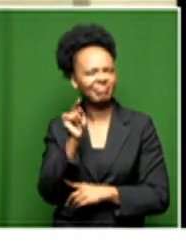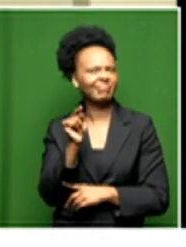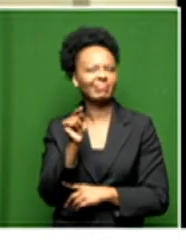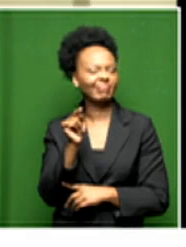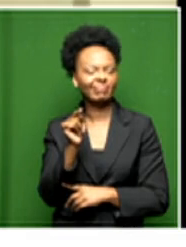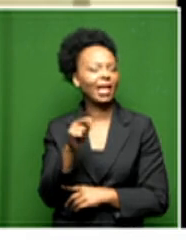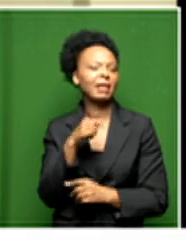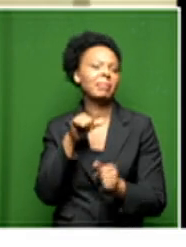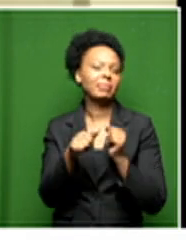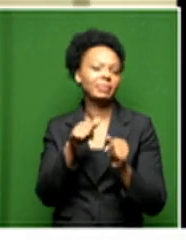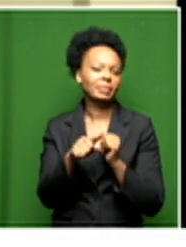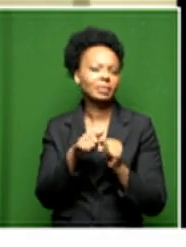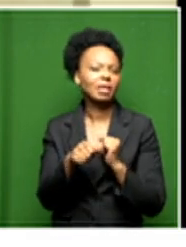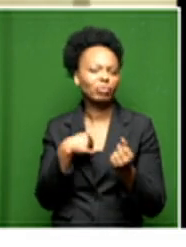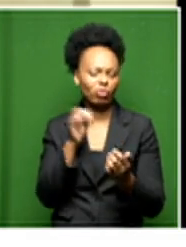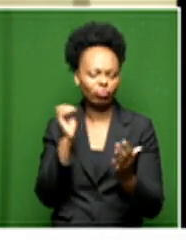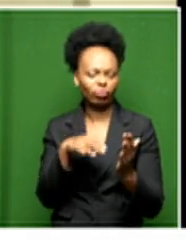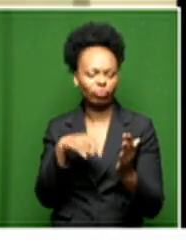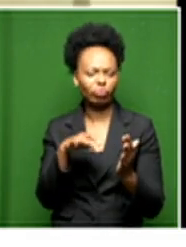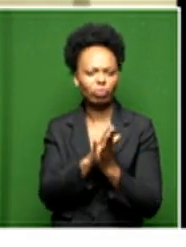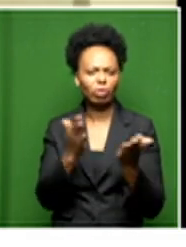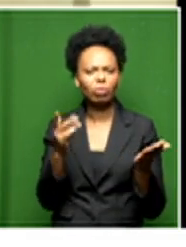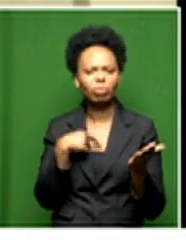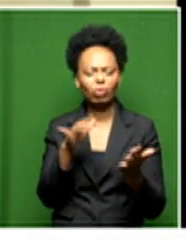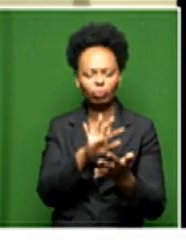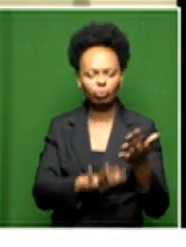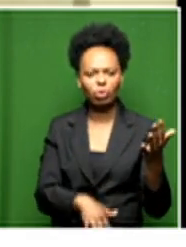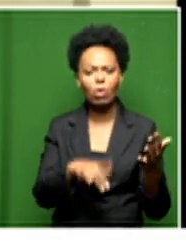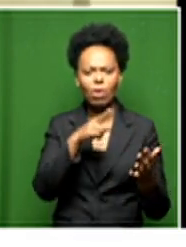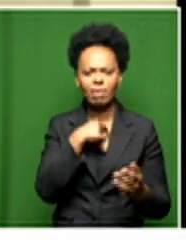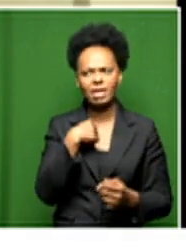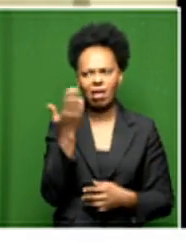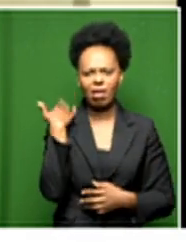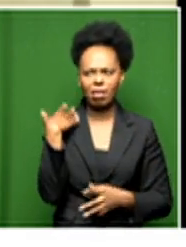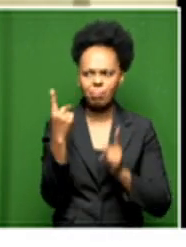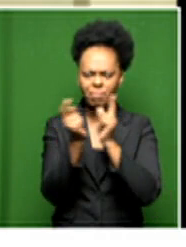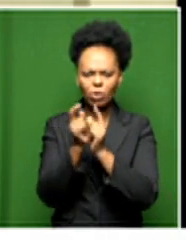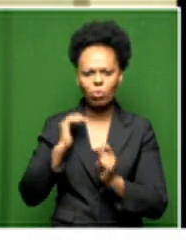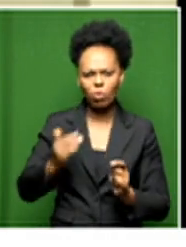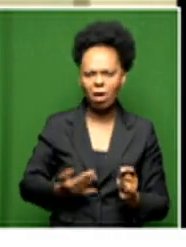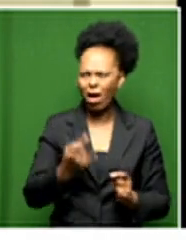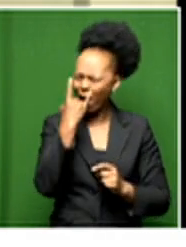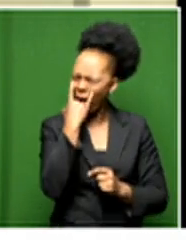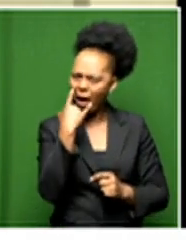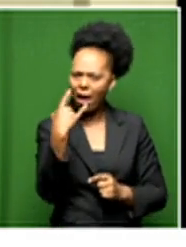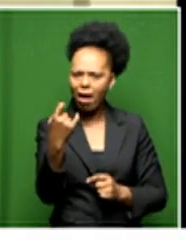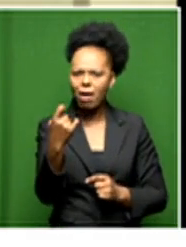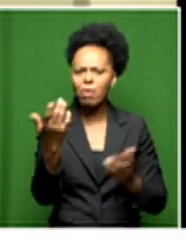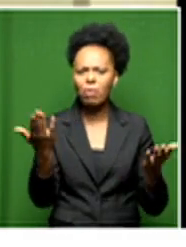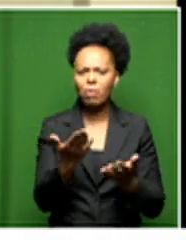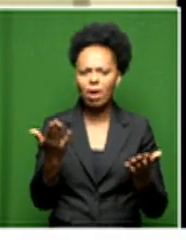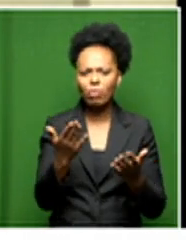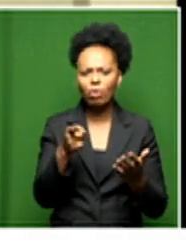quite ordinary stories of how I met this woman crying at a fountain in Morocco, and I went and hugged